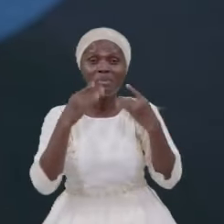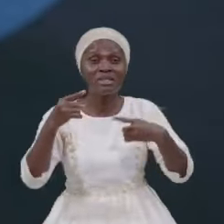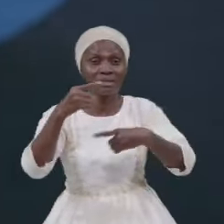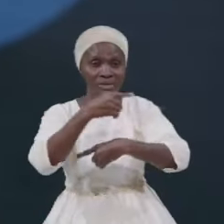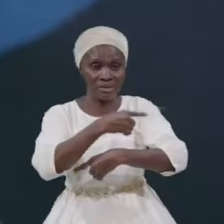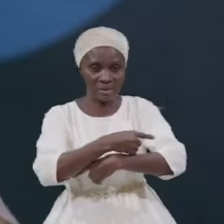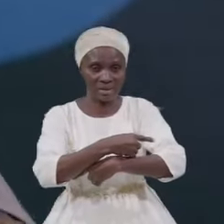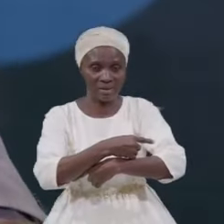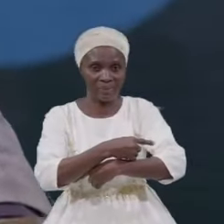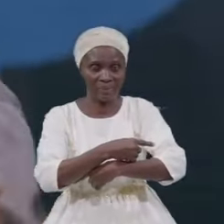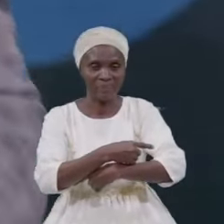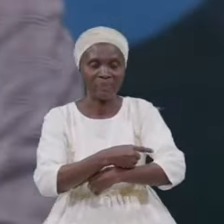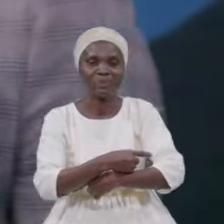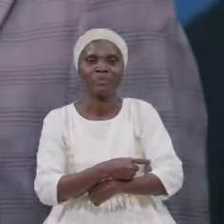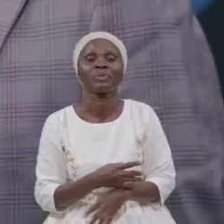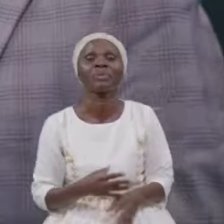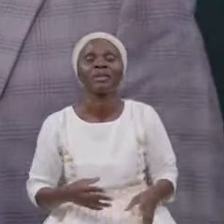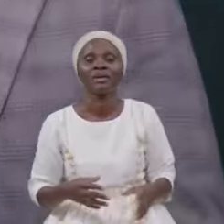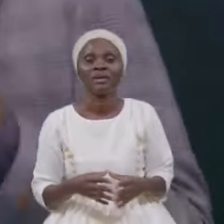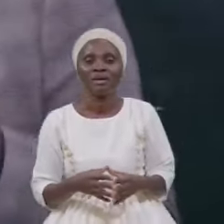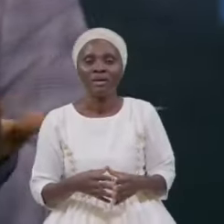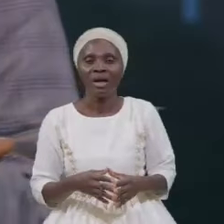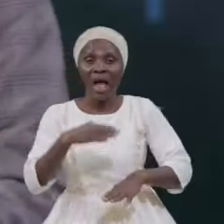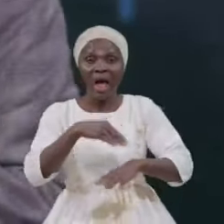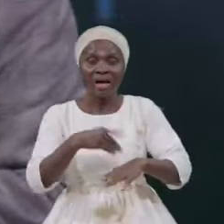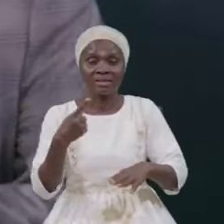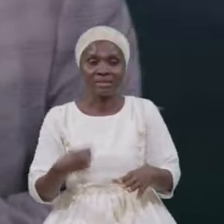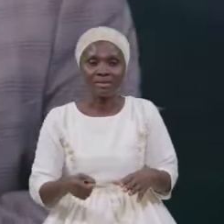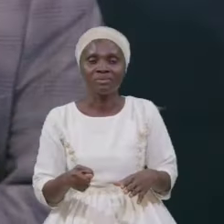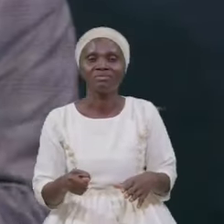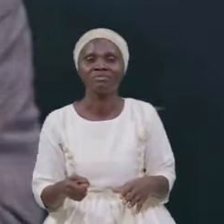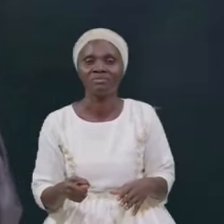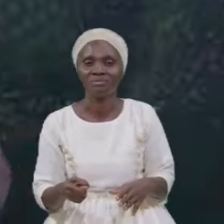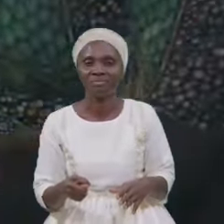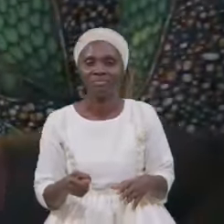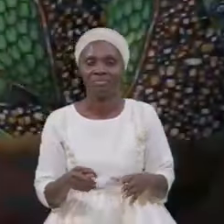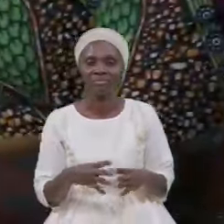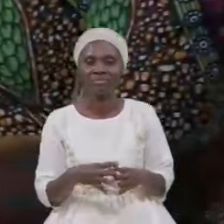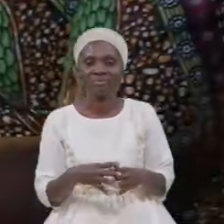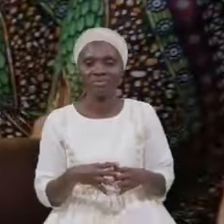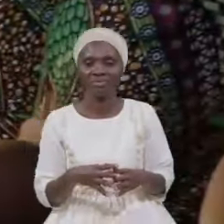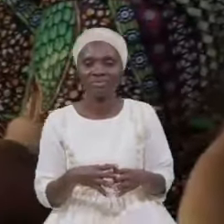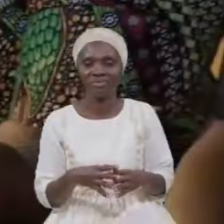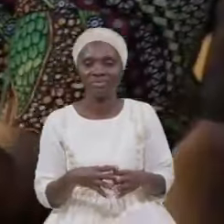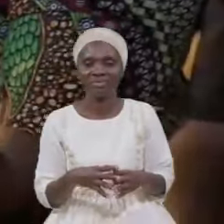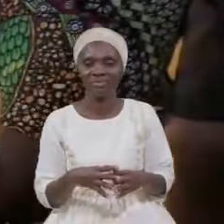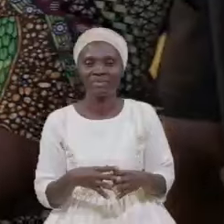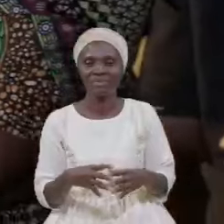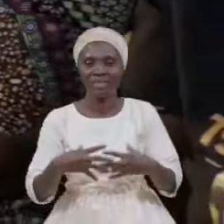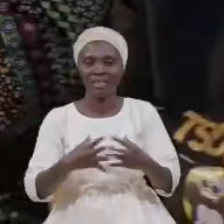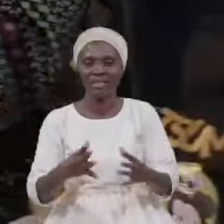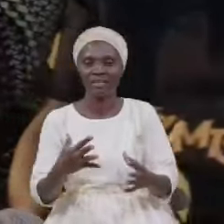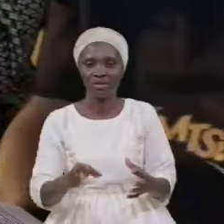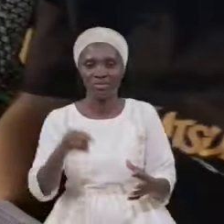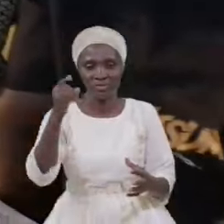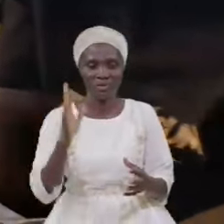Eventually, we'll be there. We'll all be there. You'll be there. I will be there. Whatever I'm doing in secret, everything